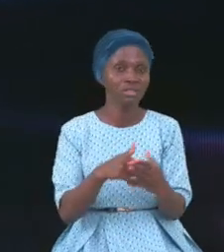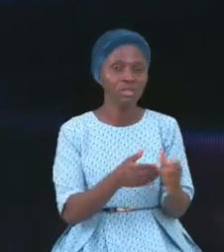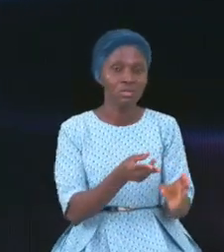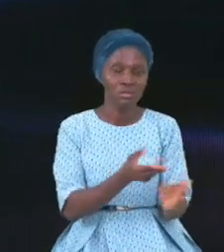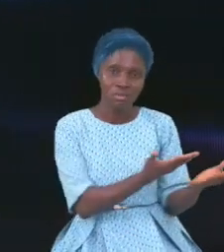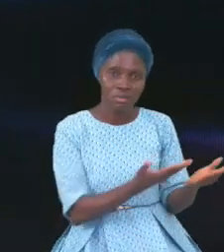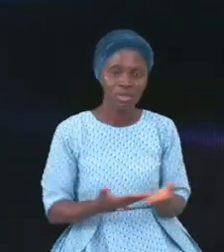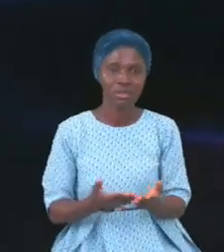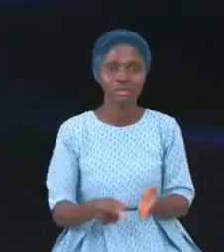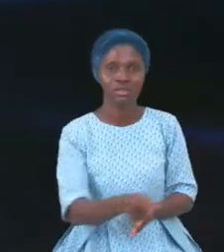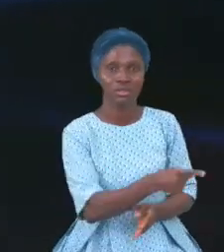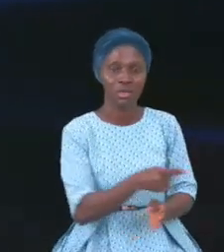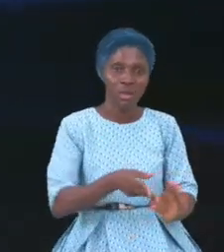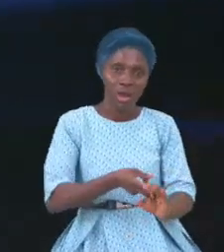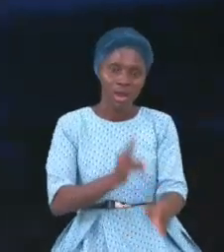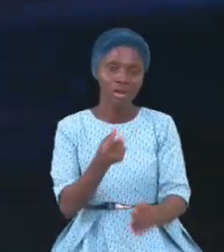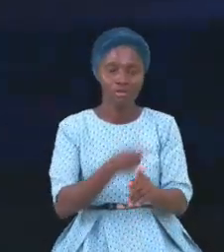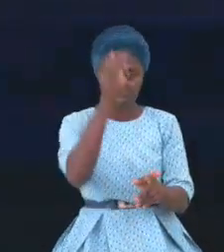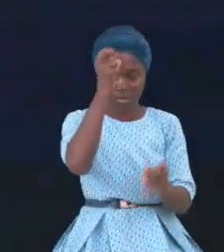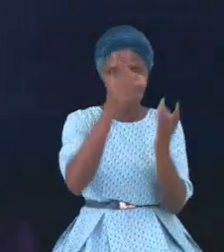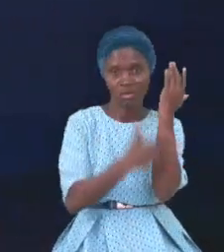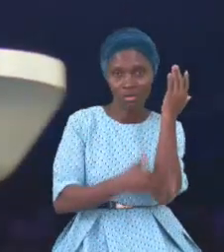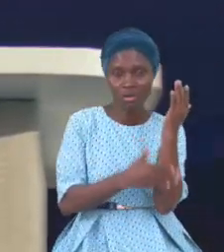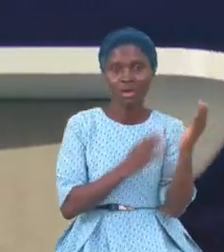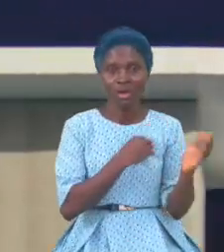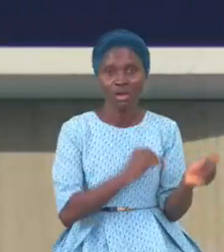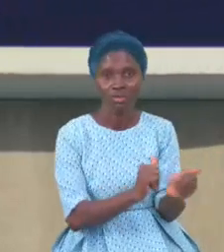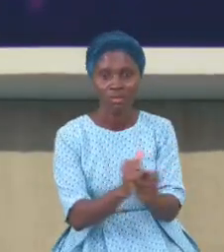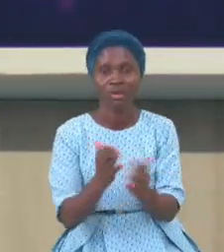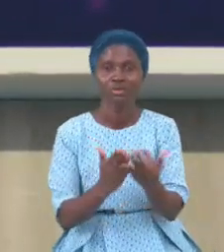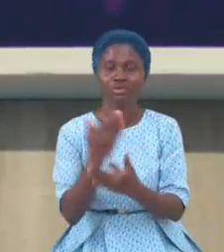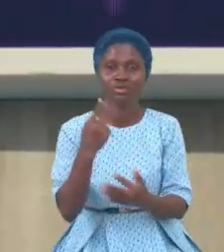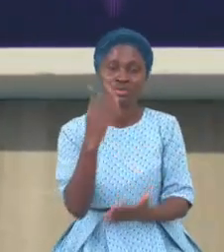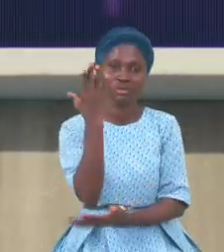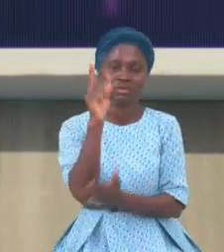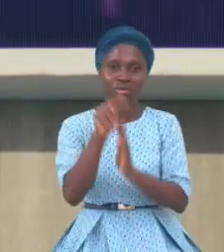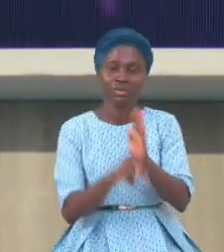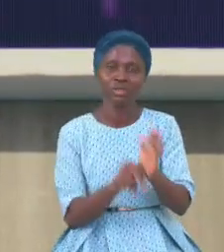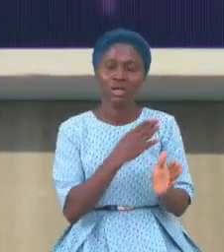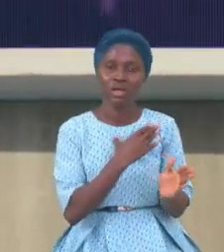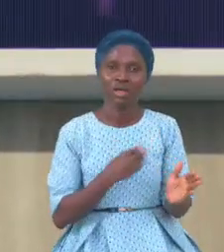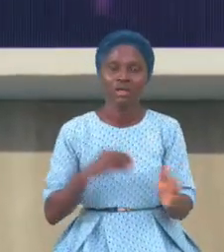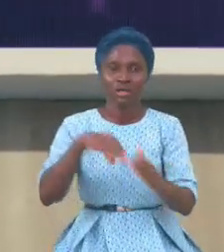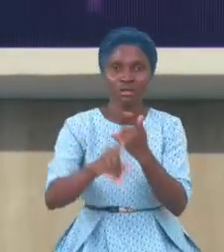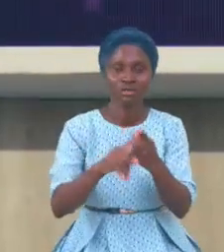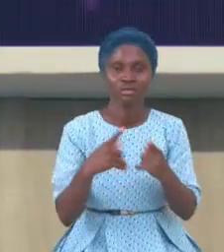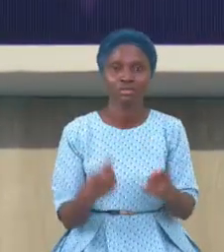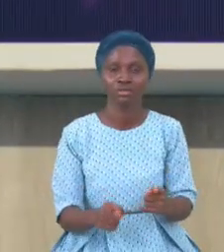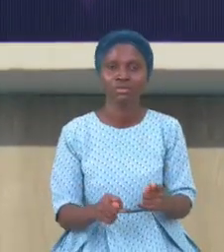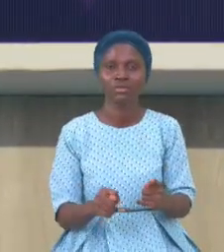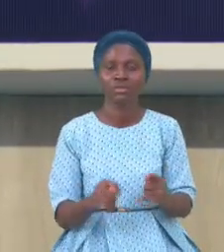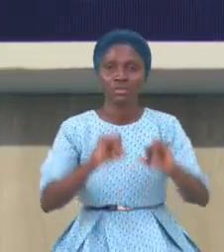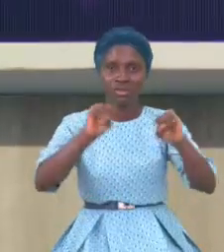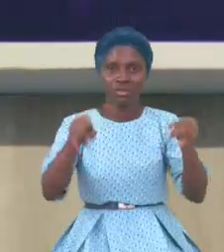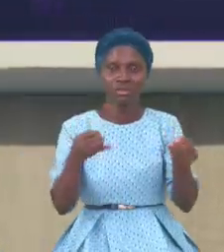Egypt, passing them through the wilderness, and coming to the very border of the promised